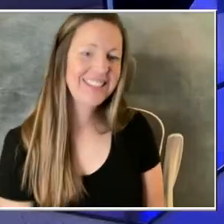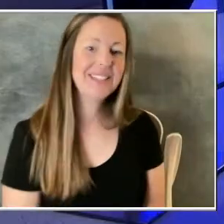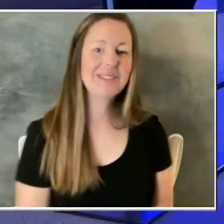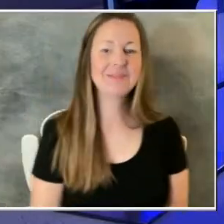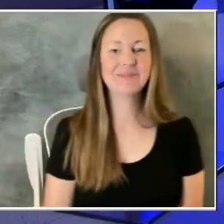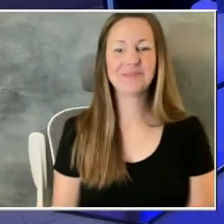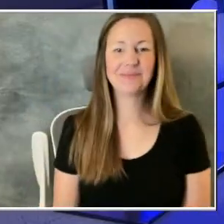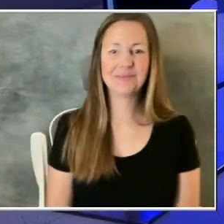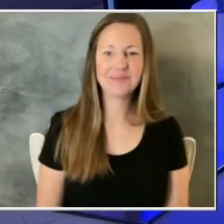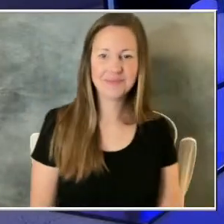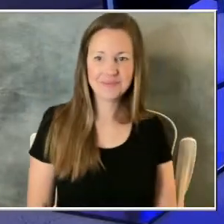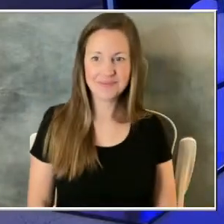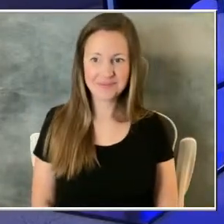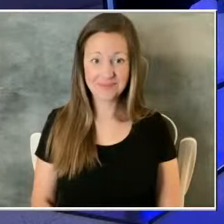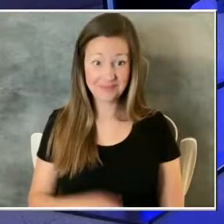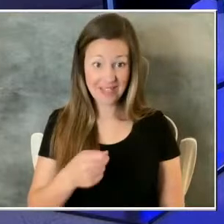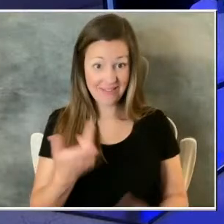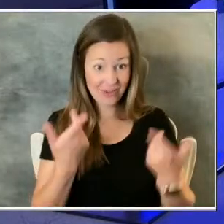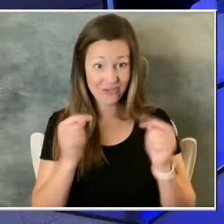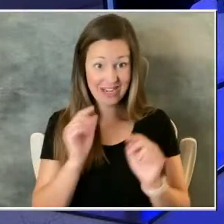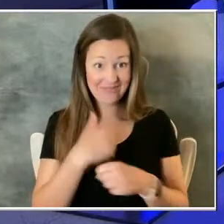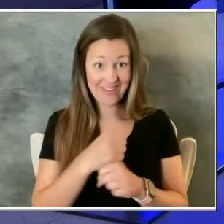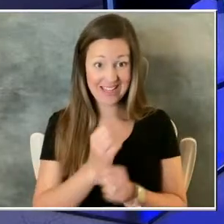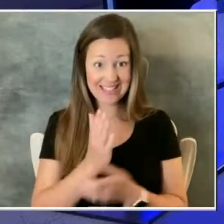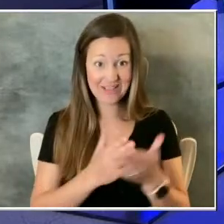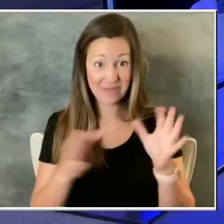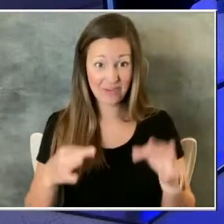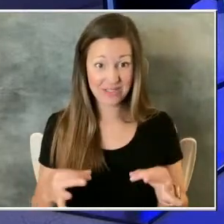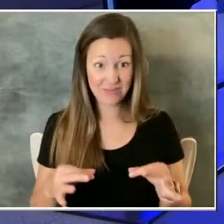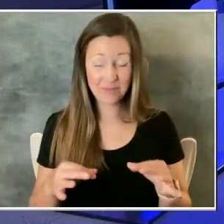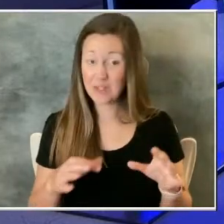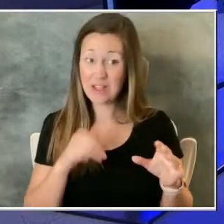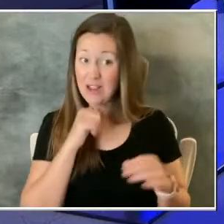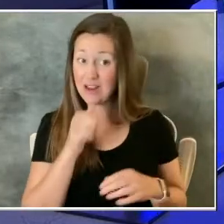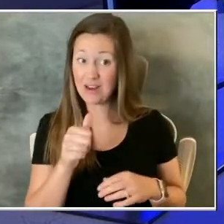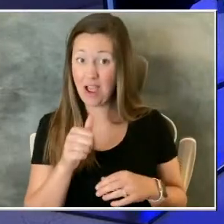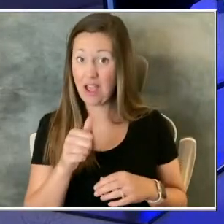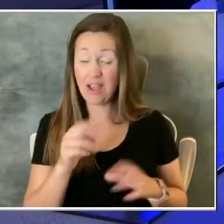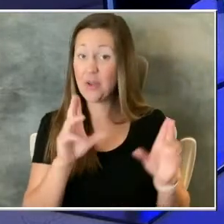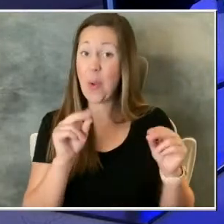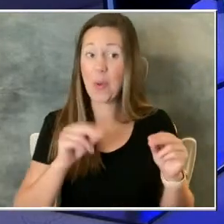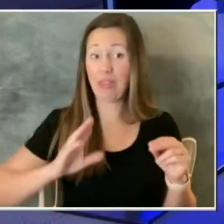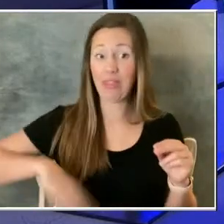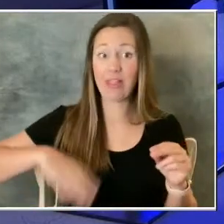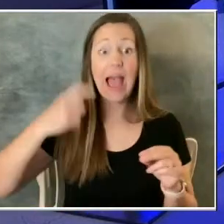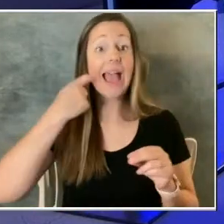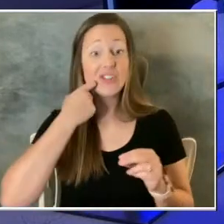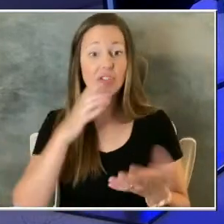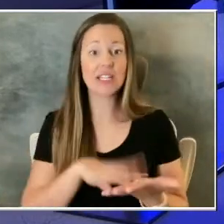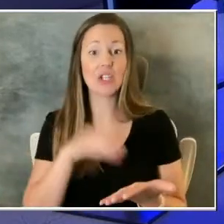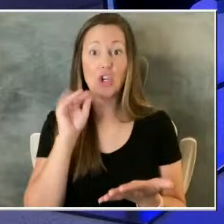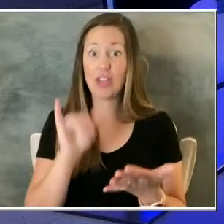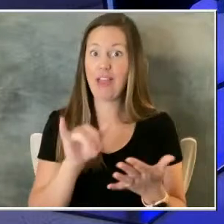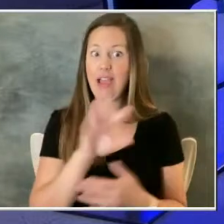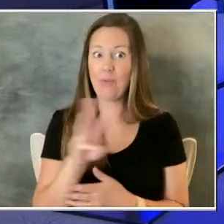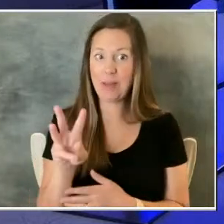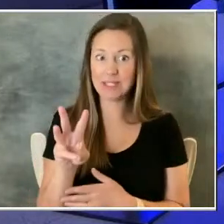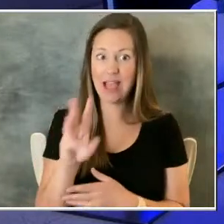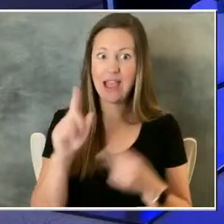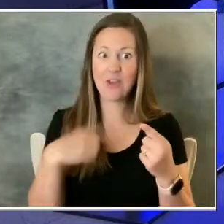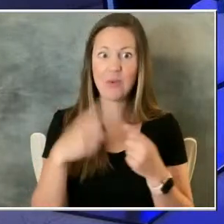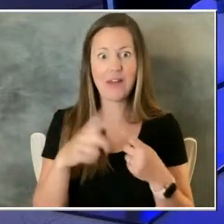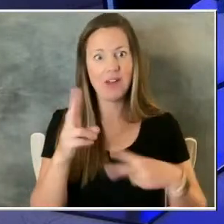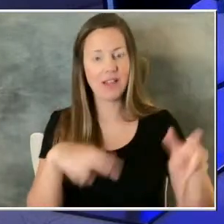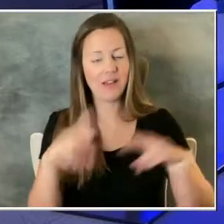Have you tried making some of her recipes? Not yet. I just learned about this website. Oh, good. And when I looked through it, I thought,